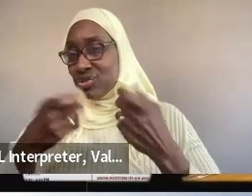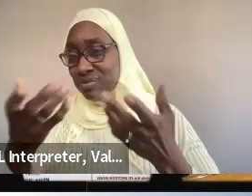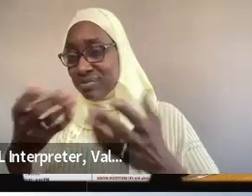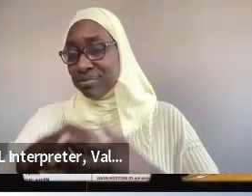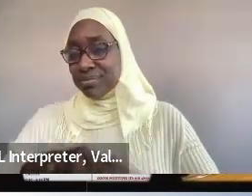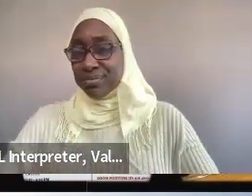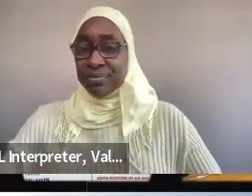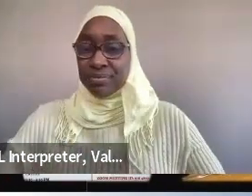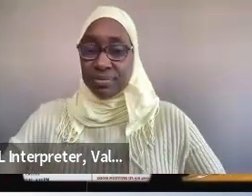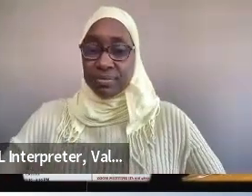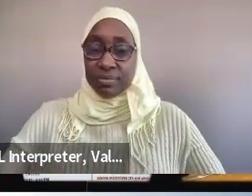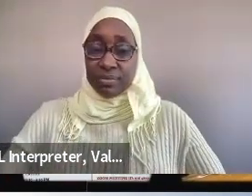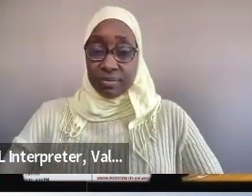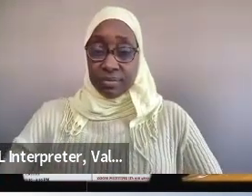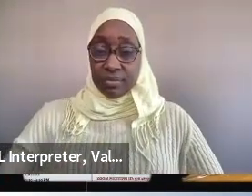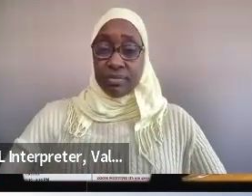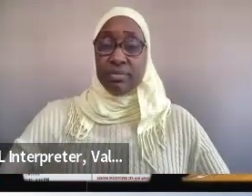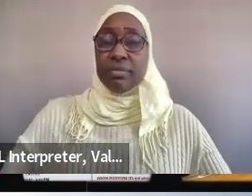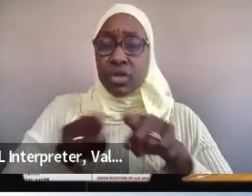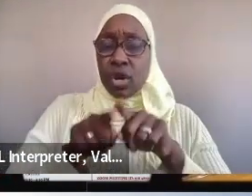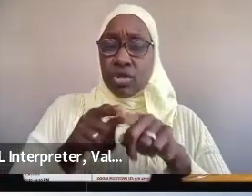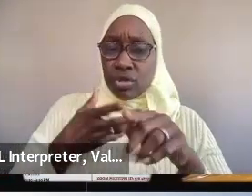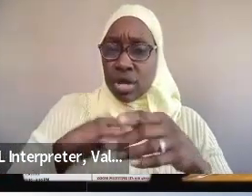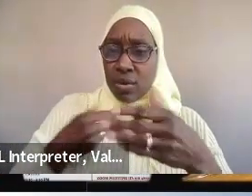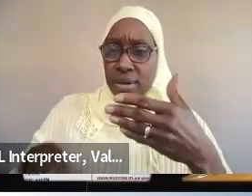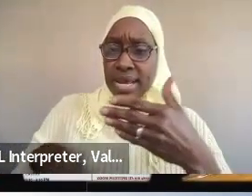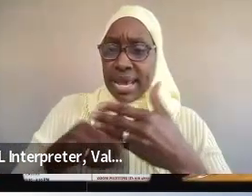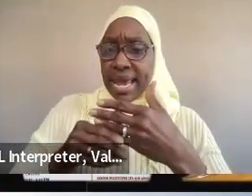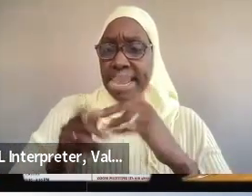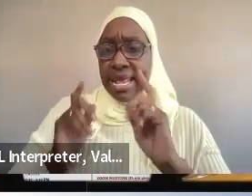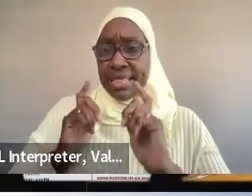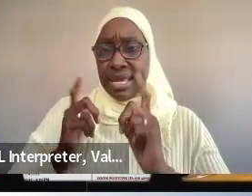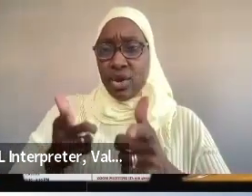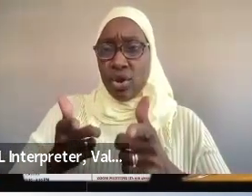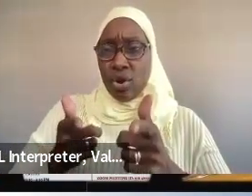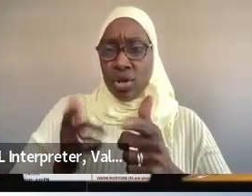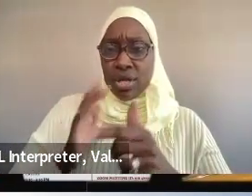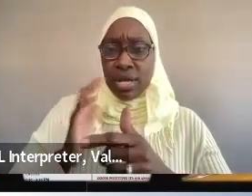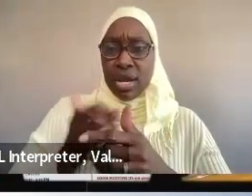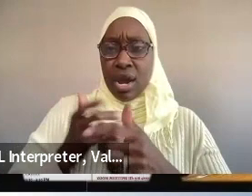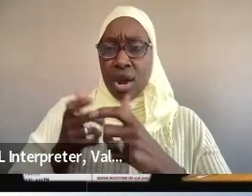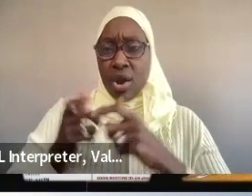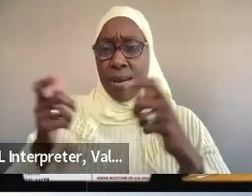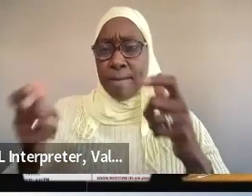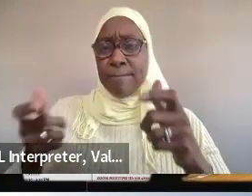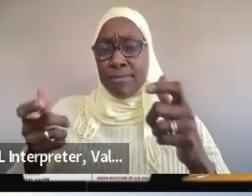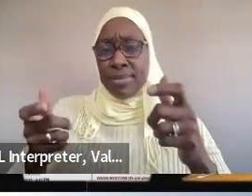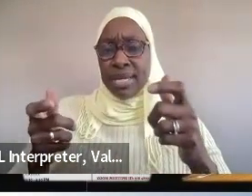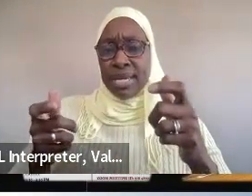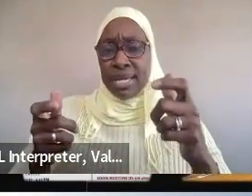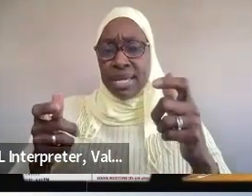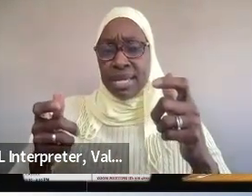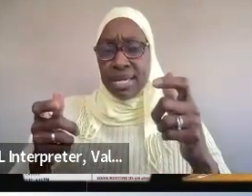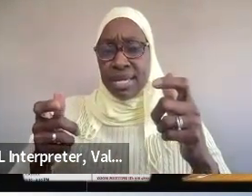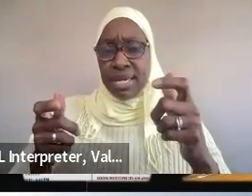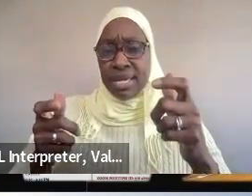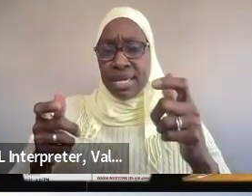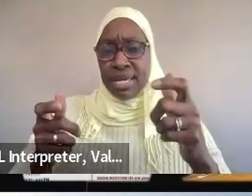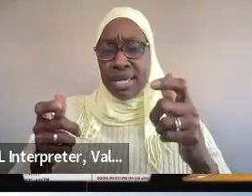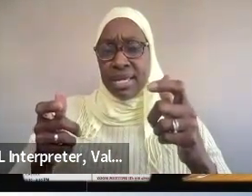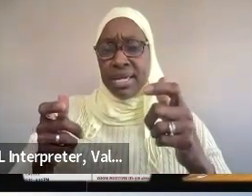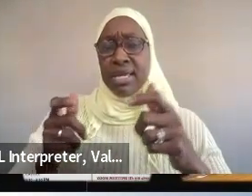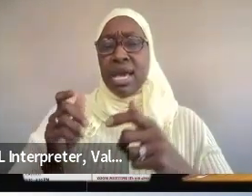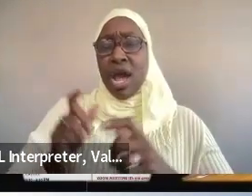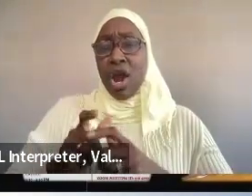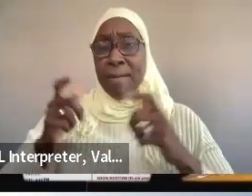Yeah, I also just want to add, I think also earlier on, I think our big push was for a cultural center, and I think well, it still is,